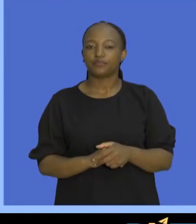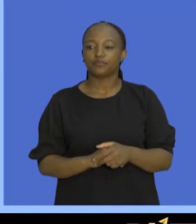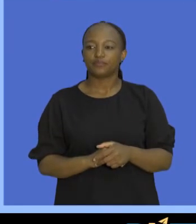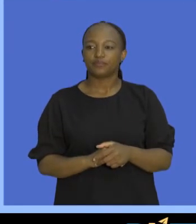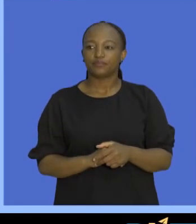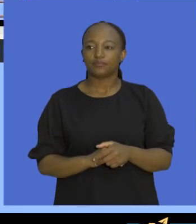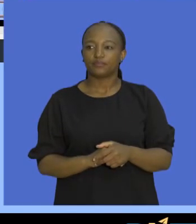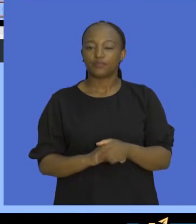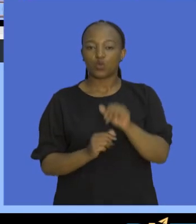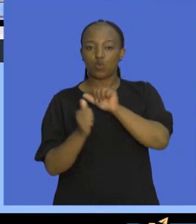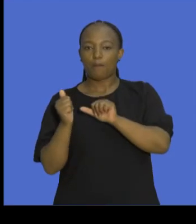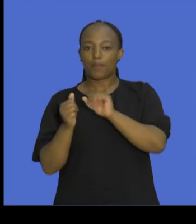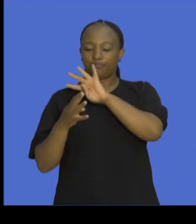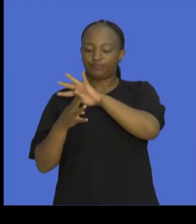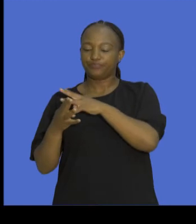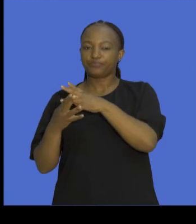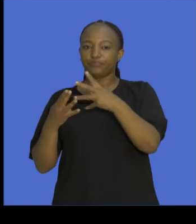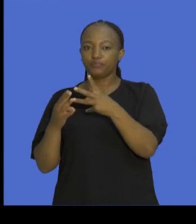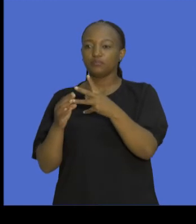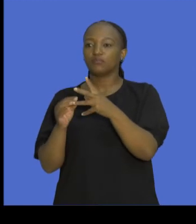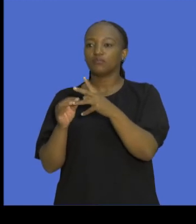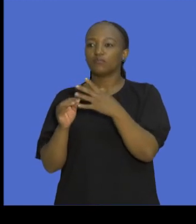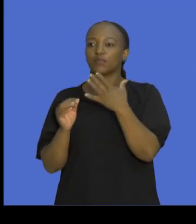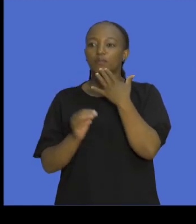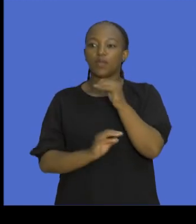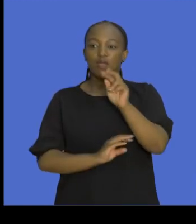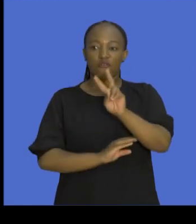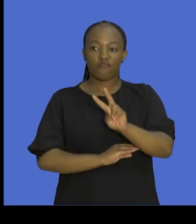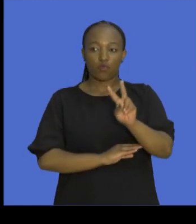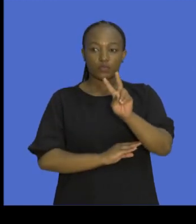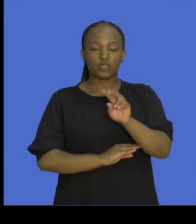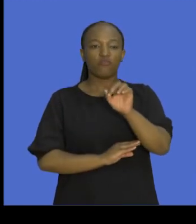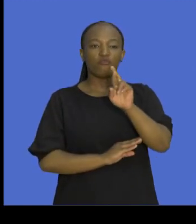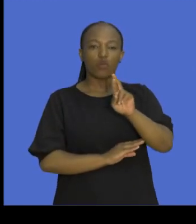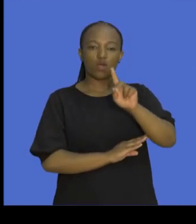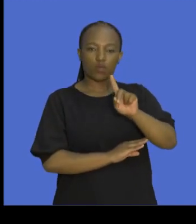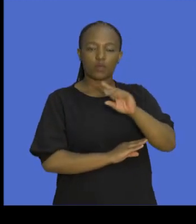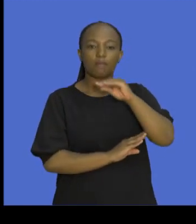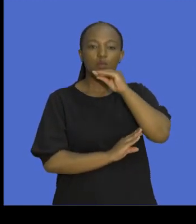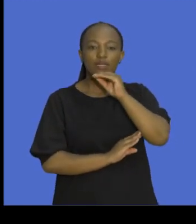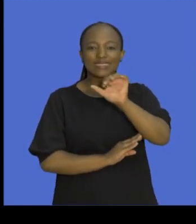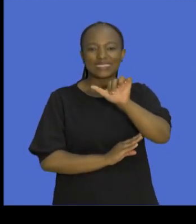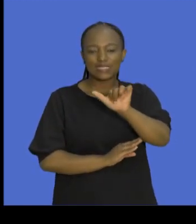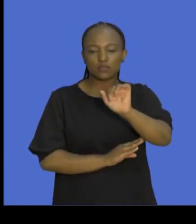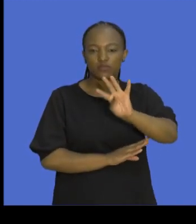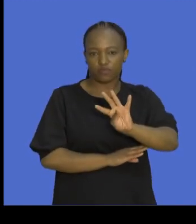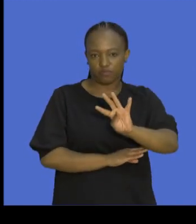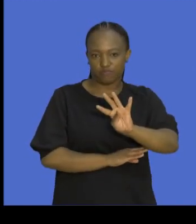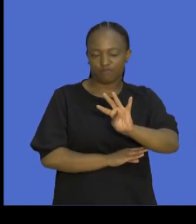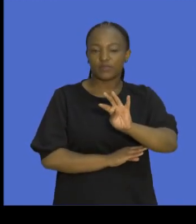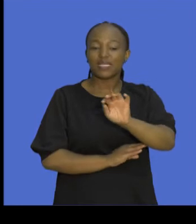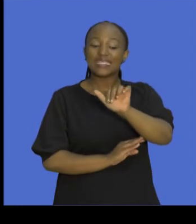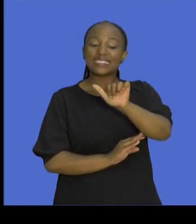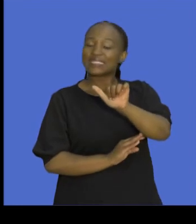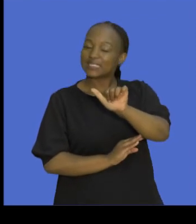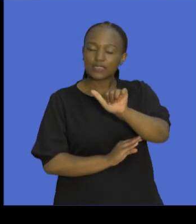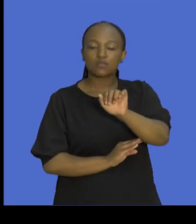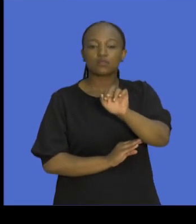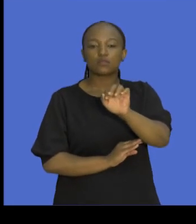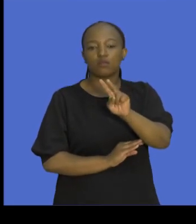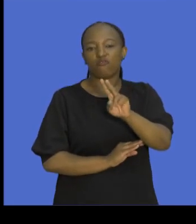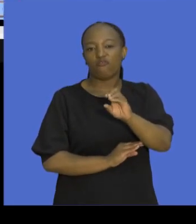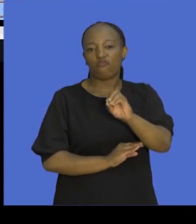table and complete the table. So the voltage across R1 is 6 volts, okay? What about voltage